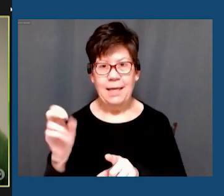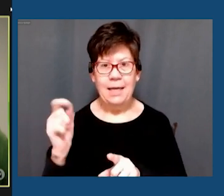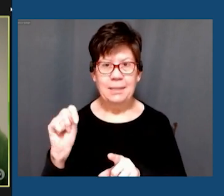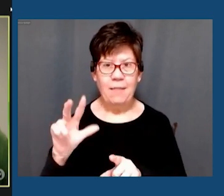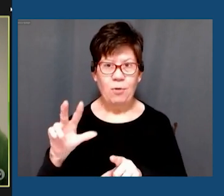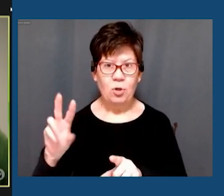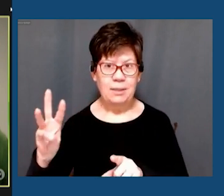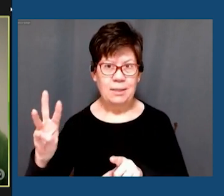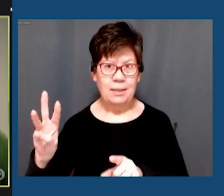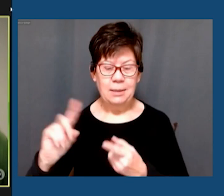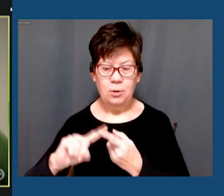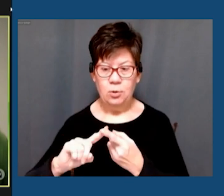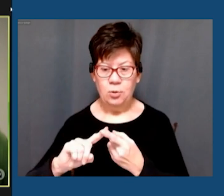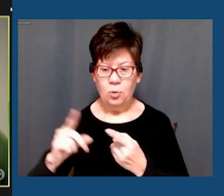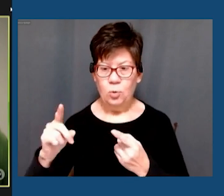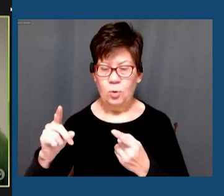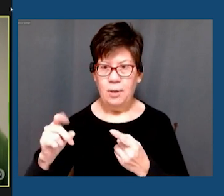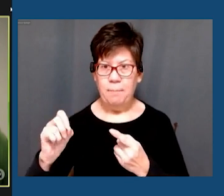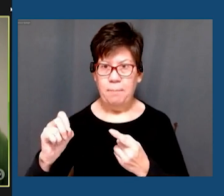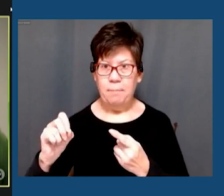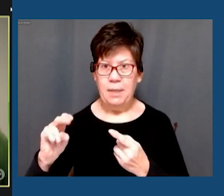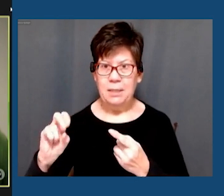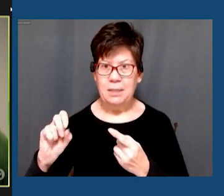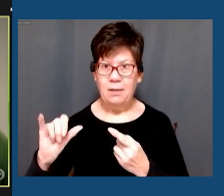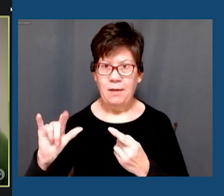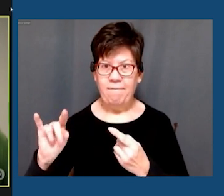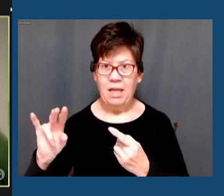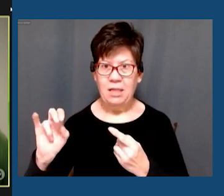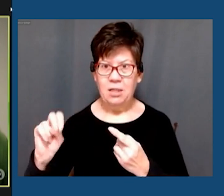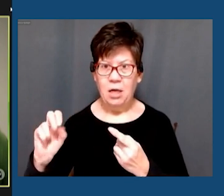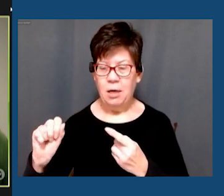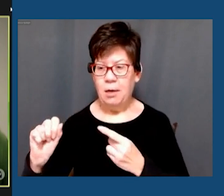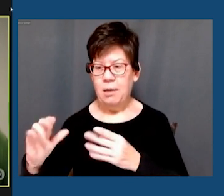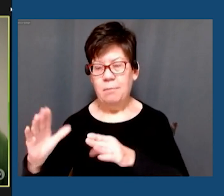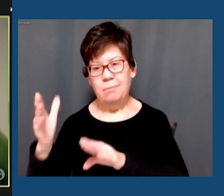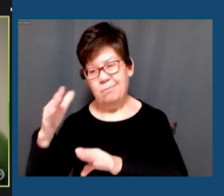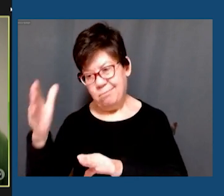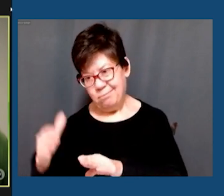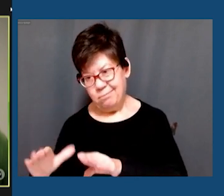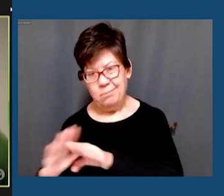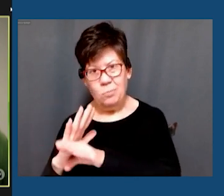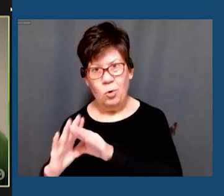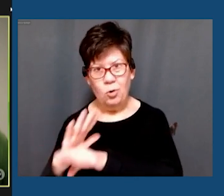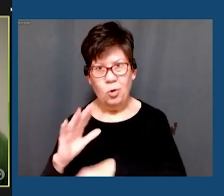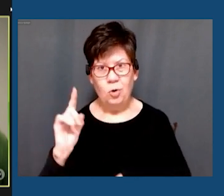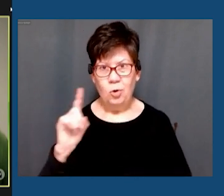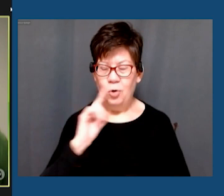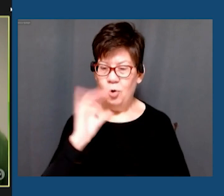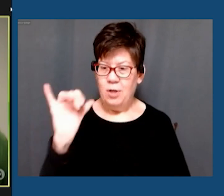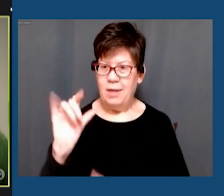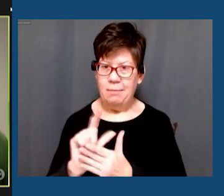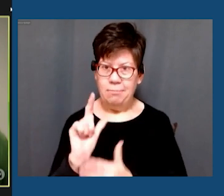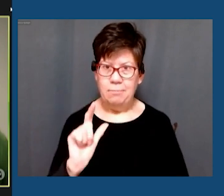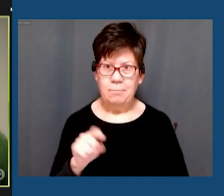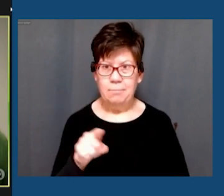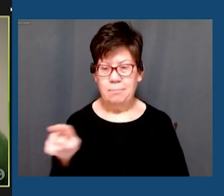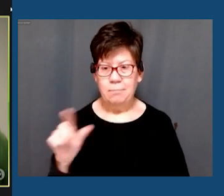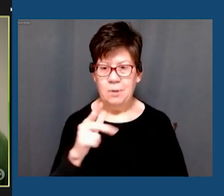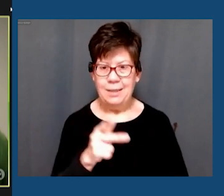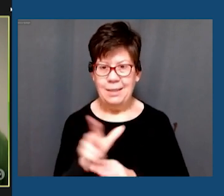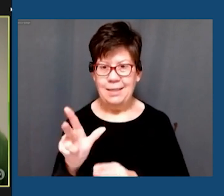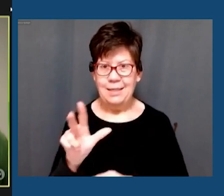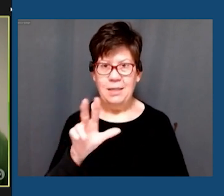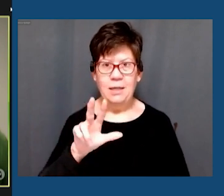the Pennsylvania border. That's the Watertown Binghamton I-81 exit to the Pennsylvania border, exit 36 on the Thruway to